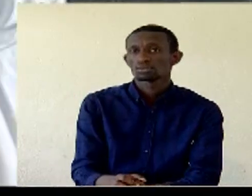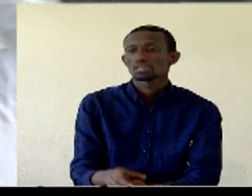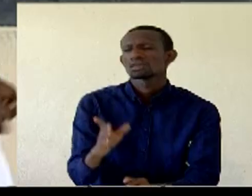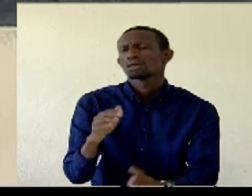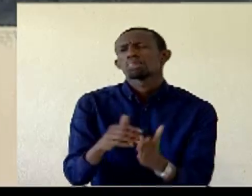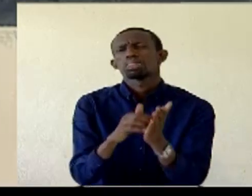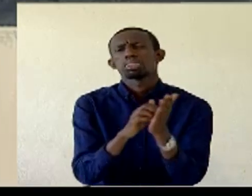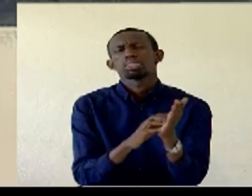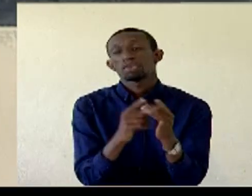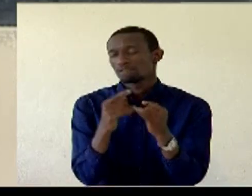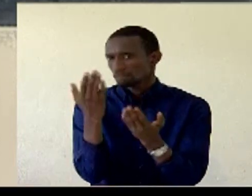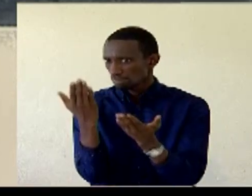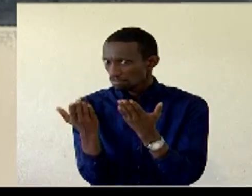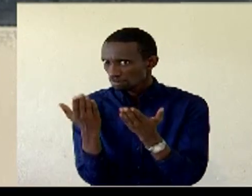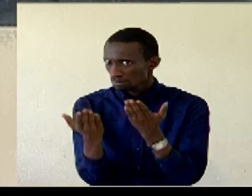the ammonia.